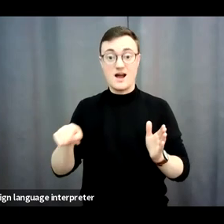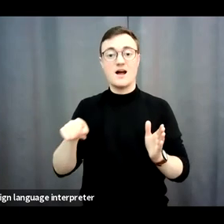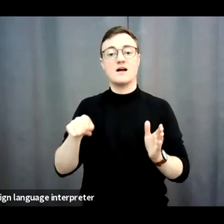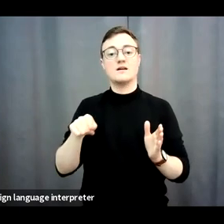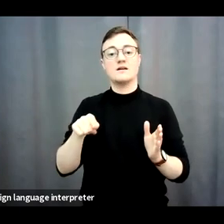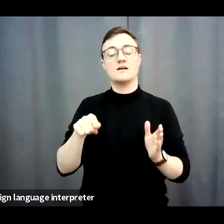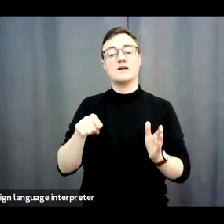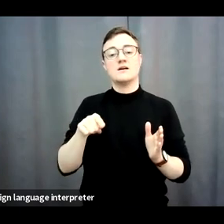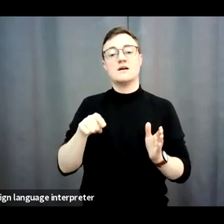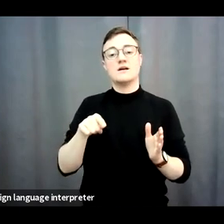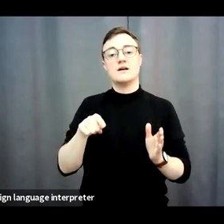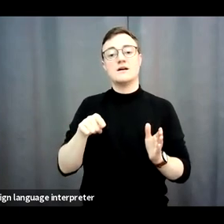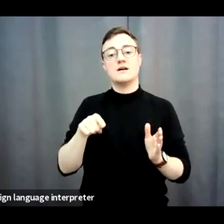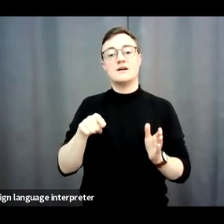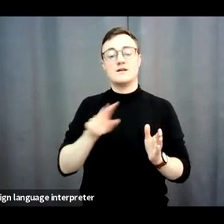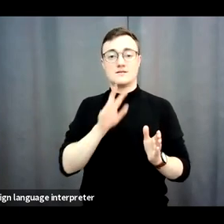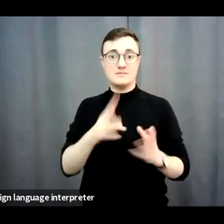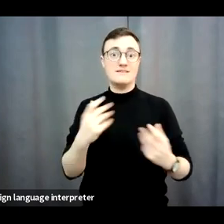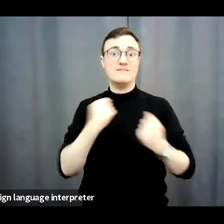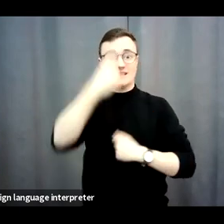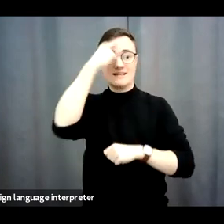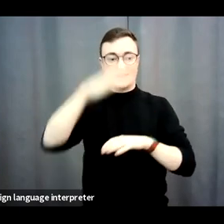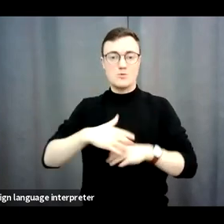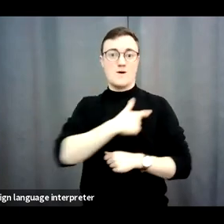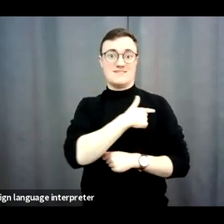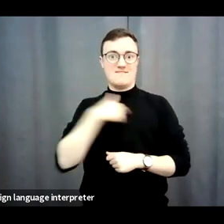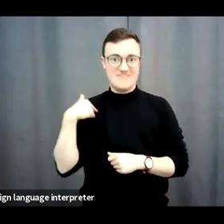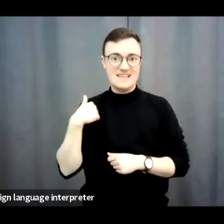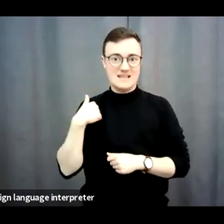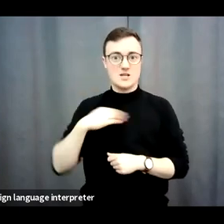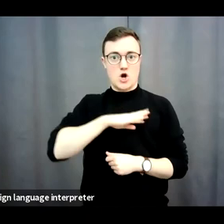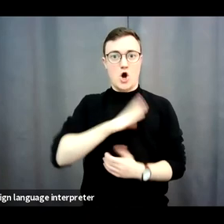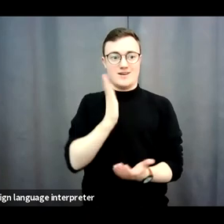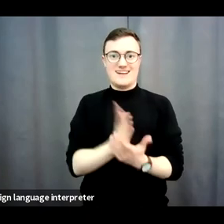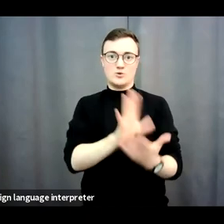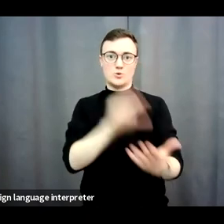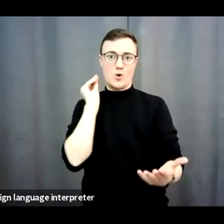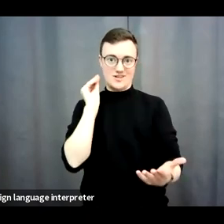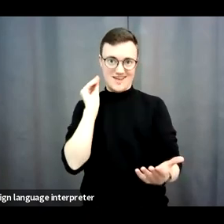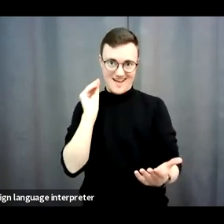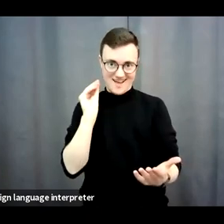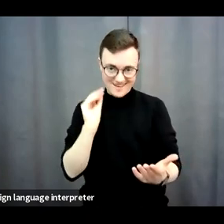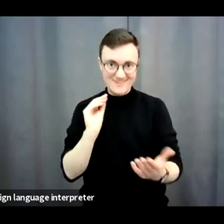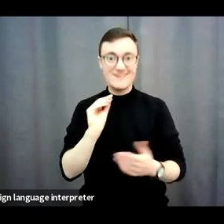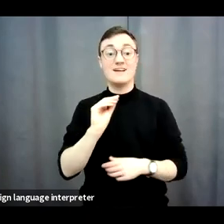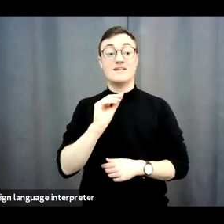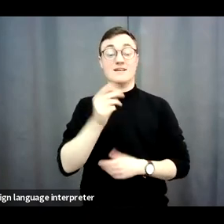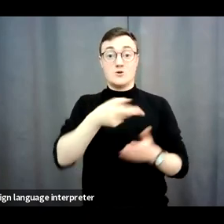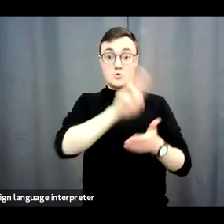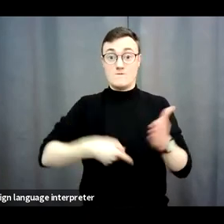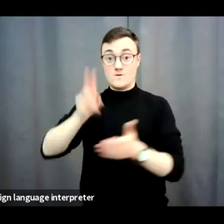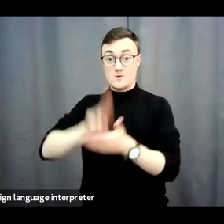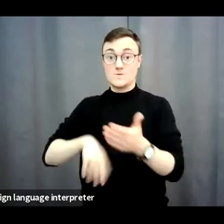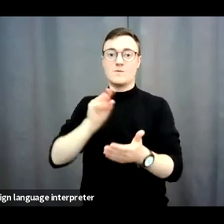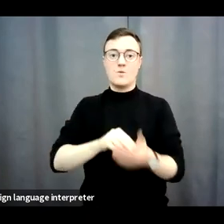bearers is important. And if you look at those conventions, they really say that children and youth